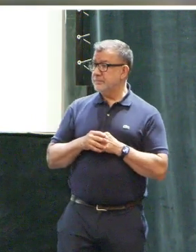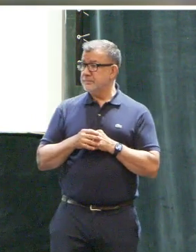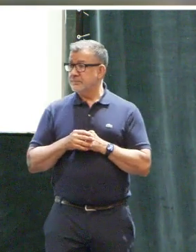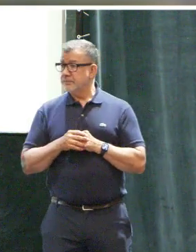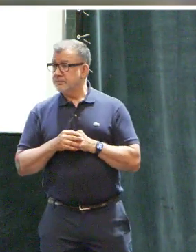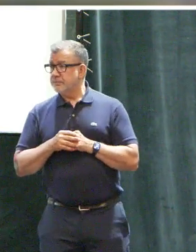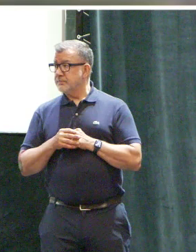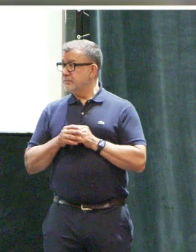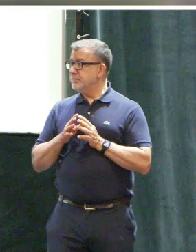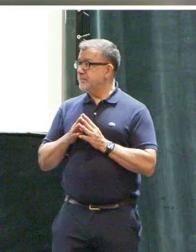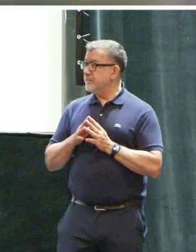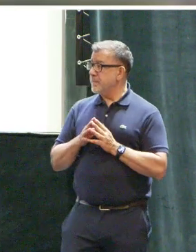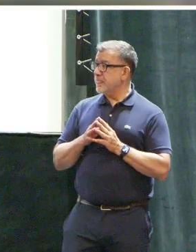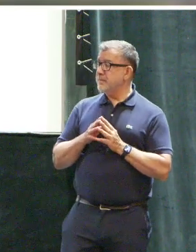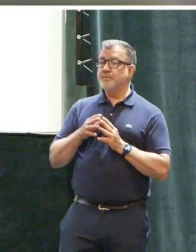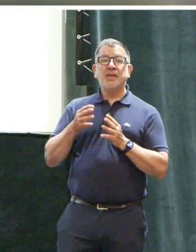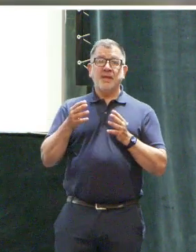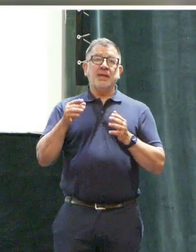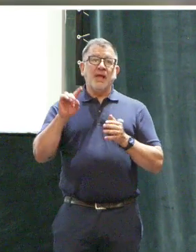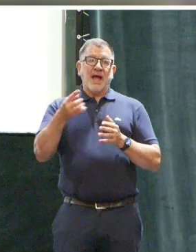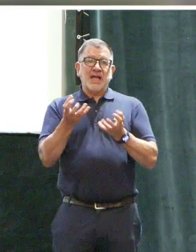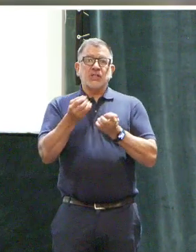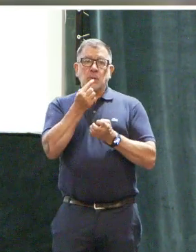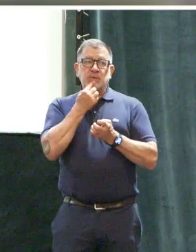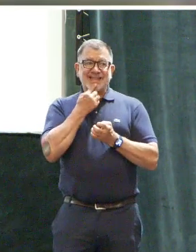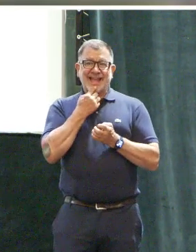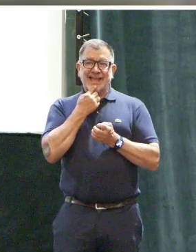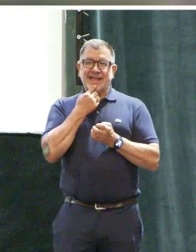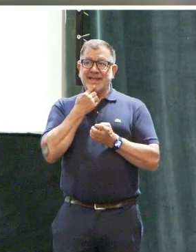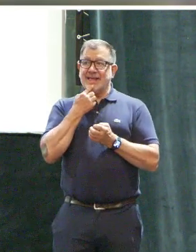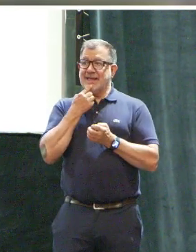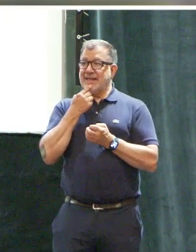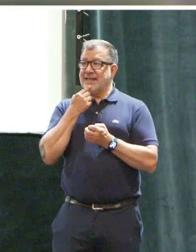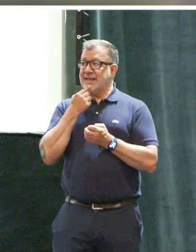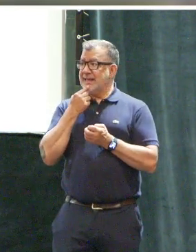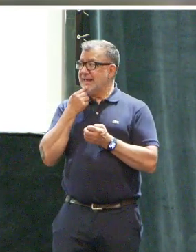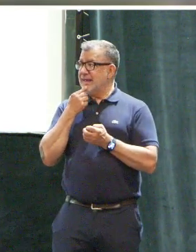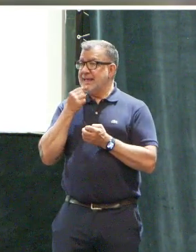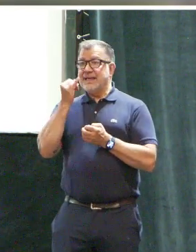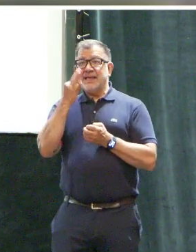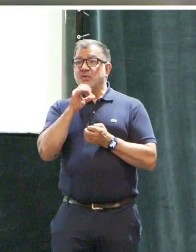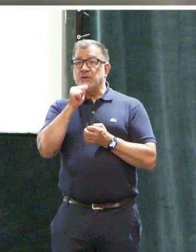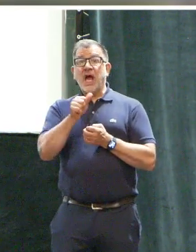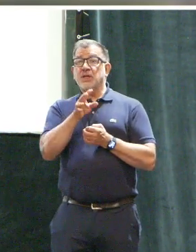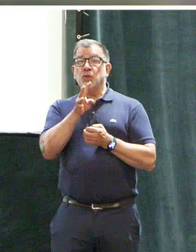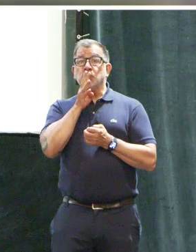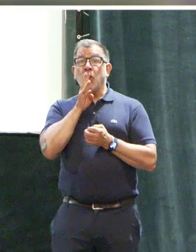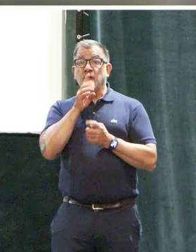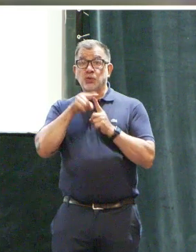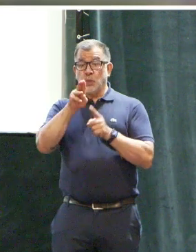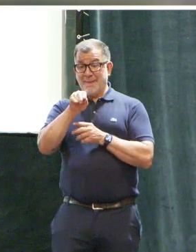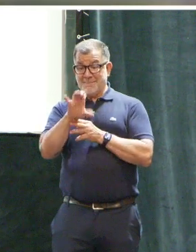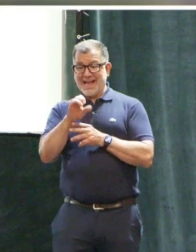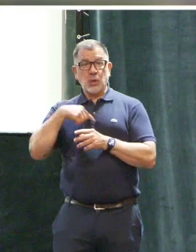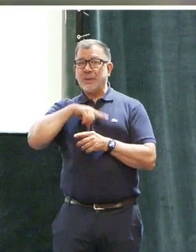you. So I just want to say that if you're not talking into a mic, we're not recording what